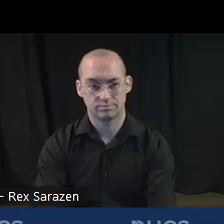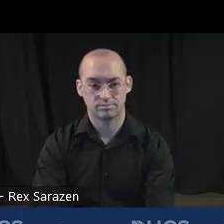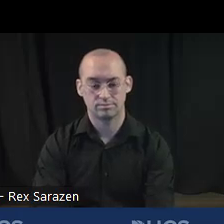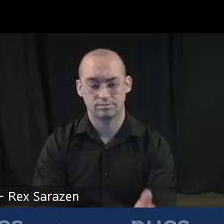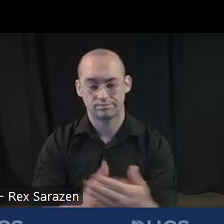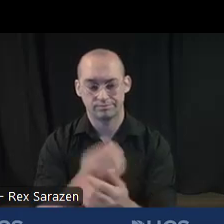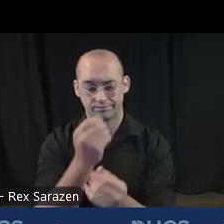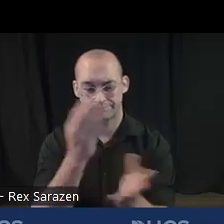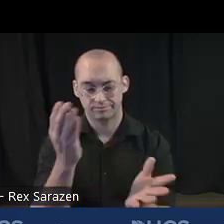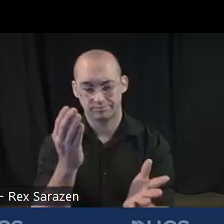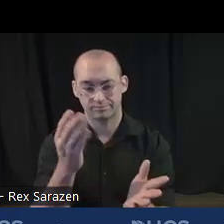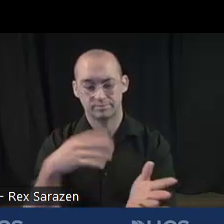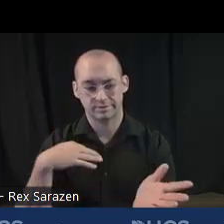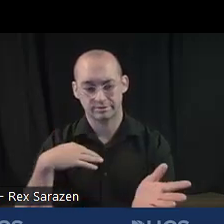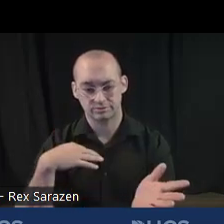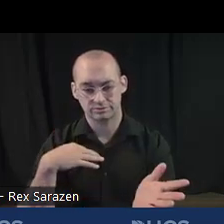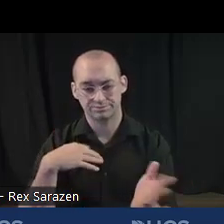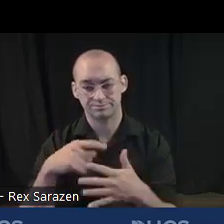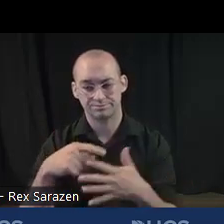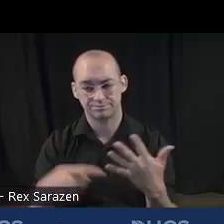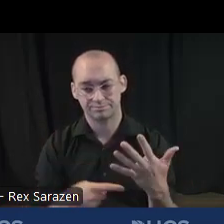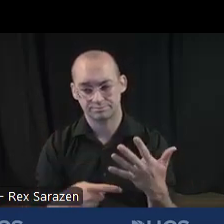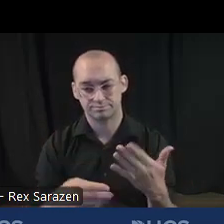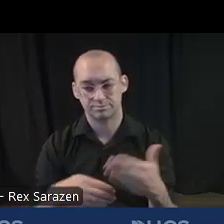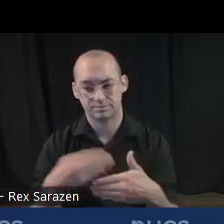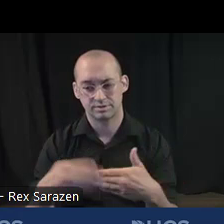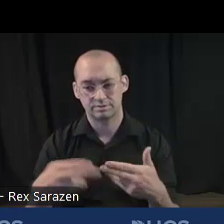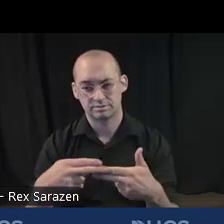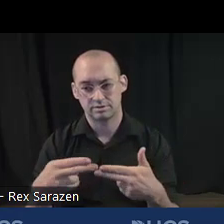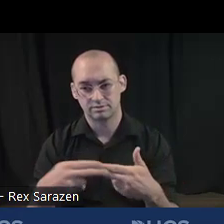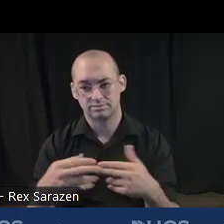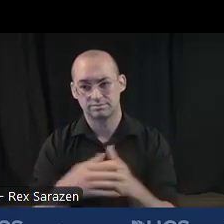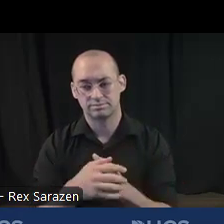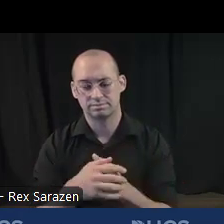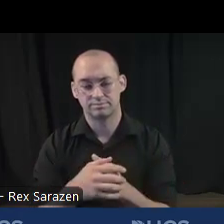waiver applications, amendments, etc. Next slide.